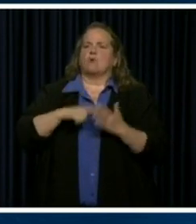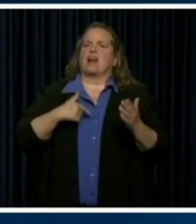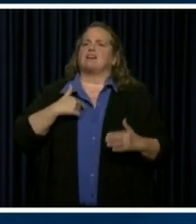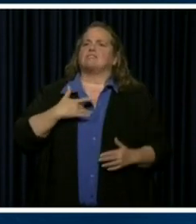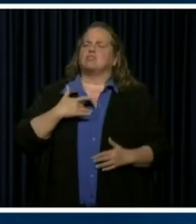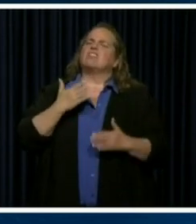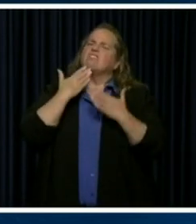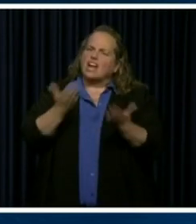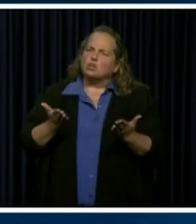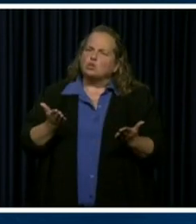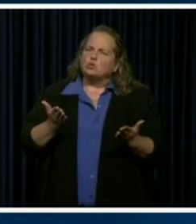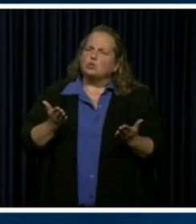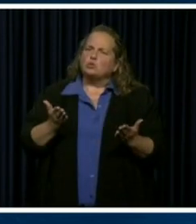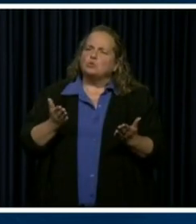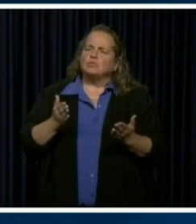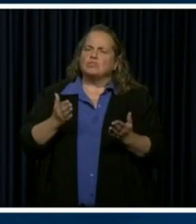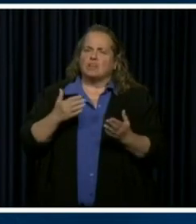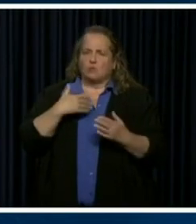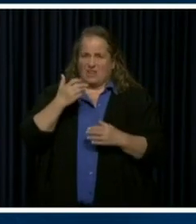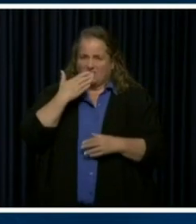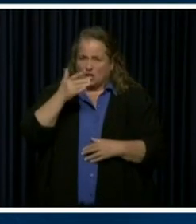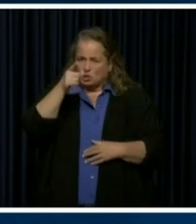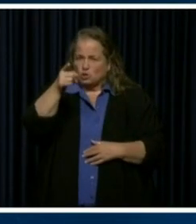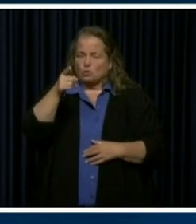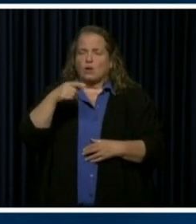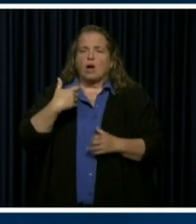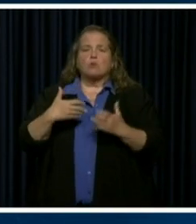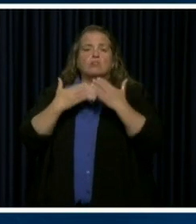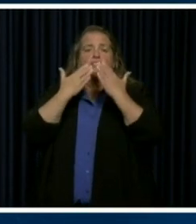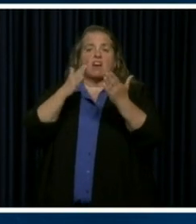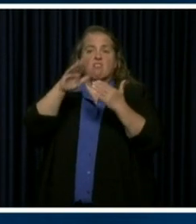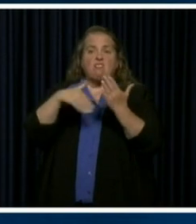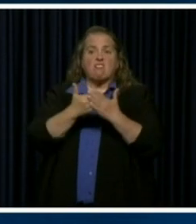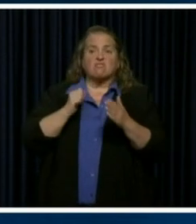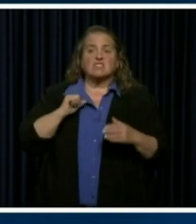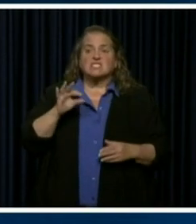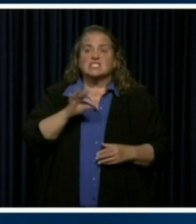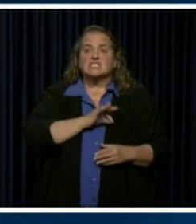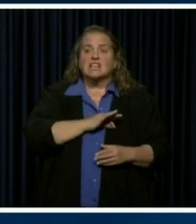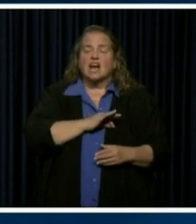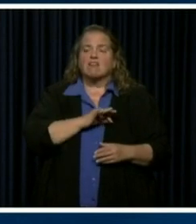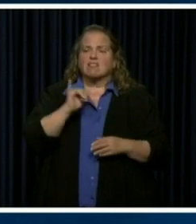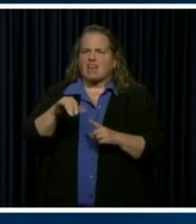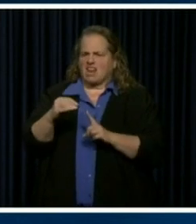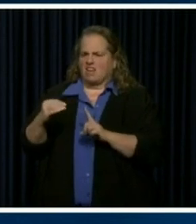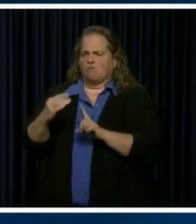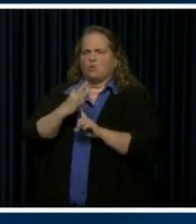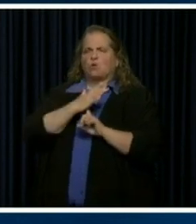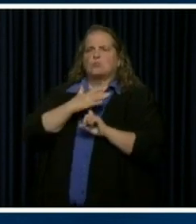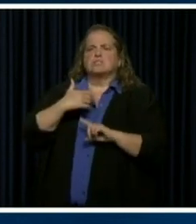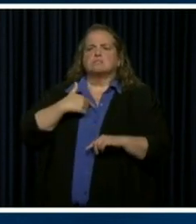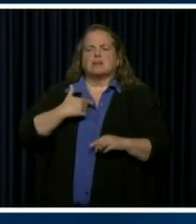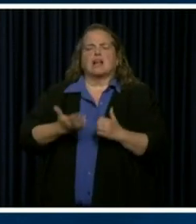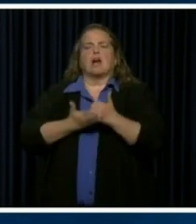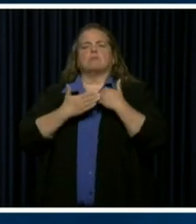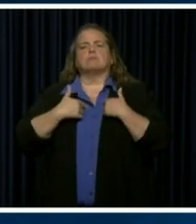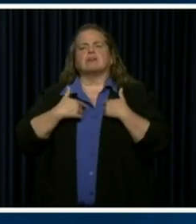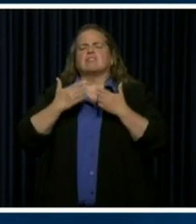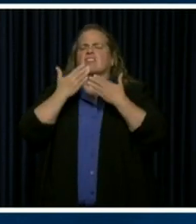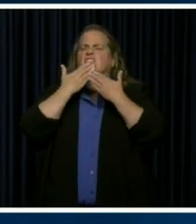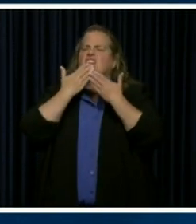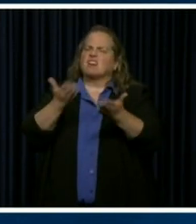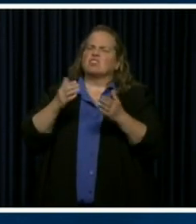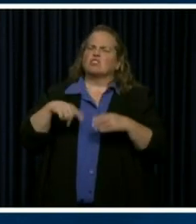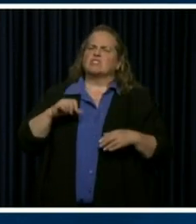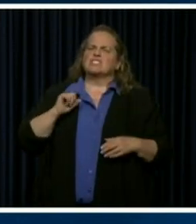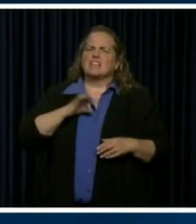Thank you. Big thank you. I want to thank all the staff for what they've done for me since I've been here. I'm thankful that the staff